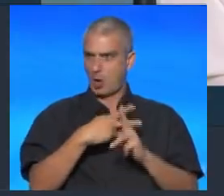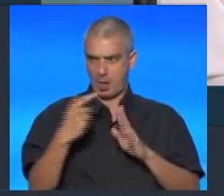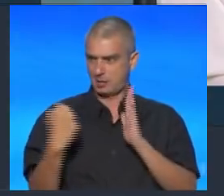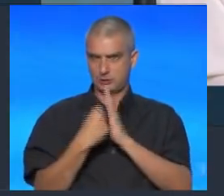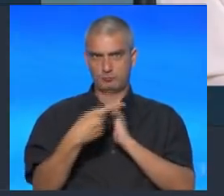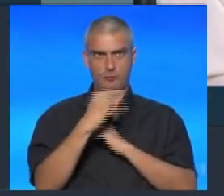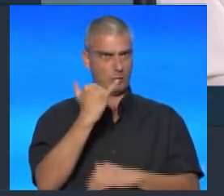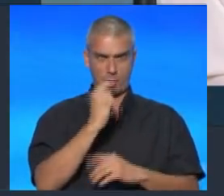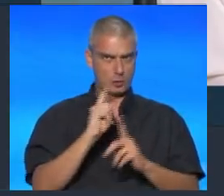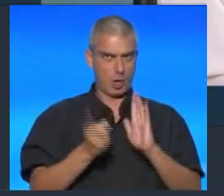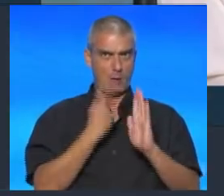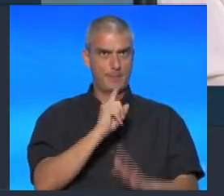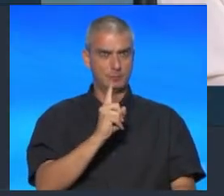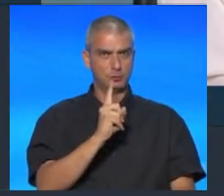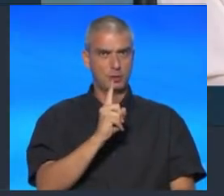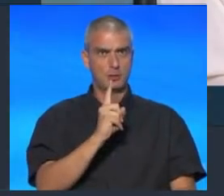right?